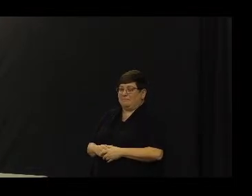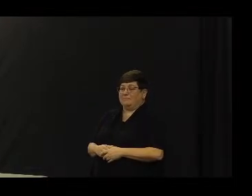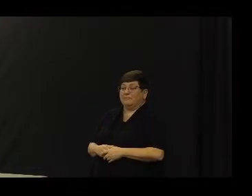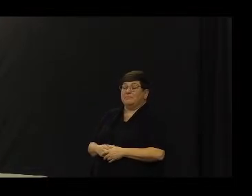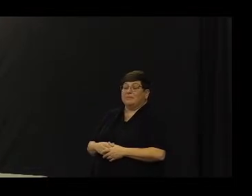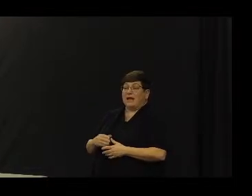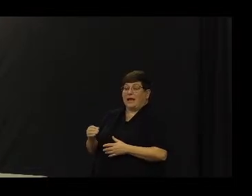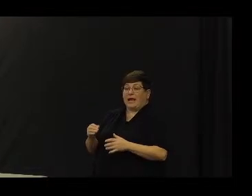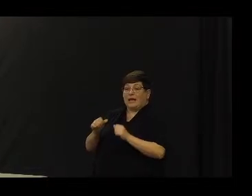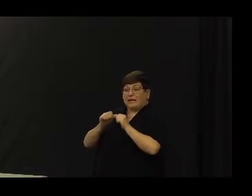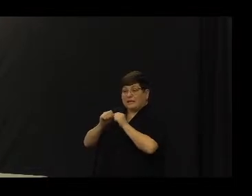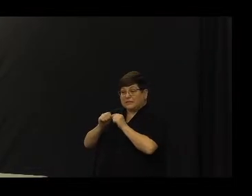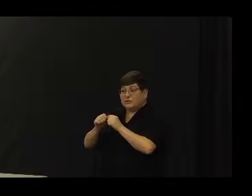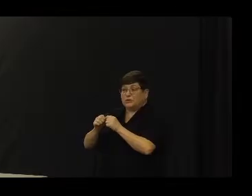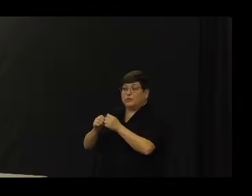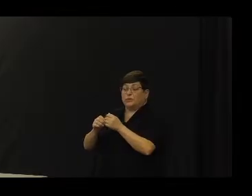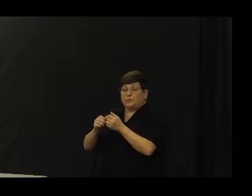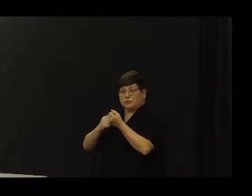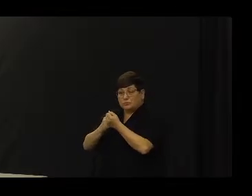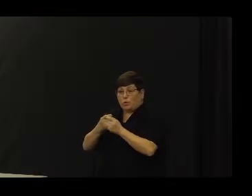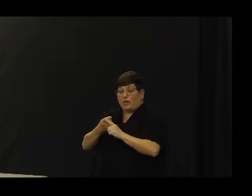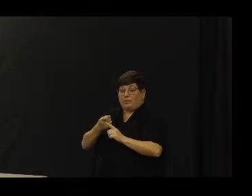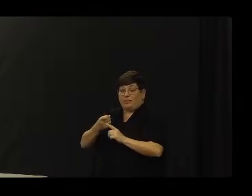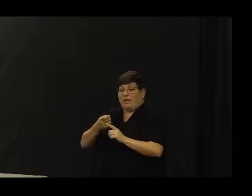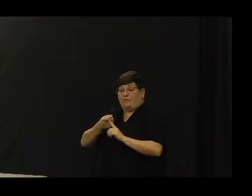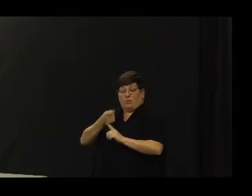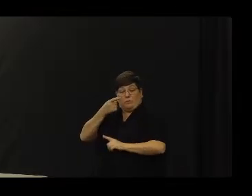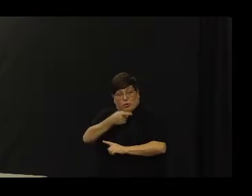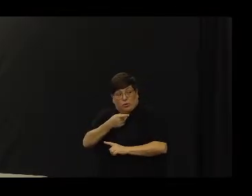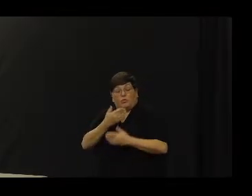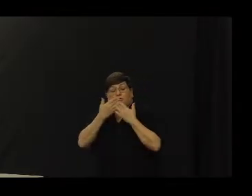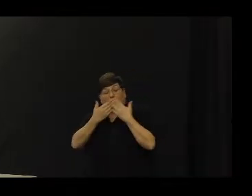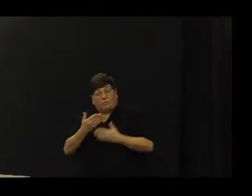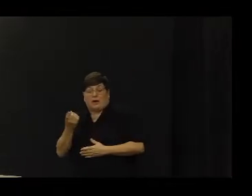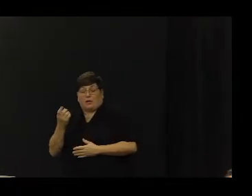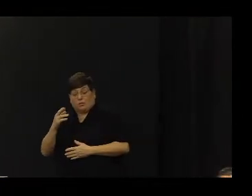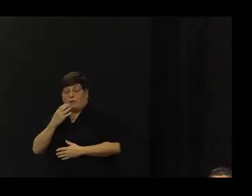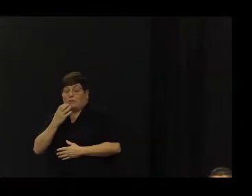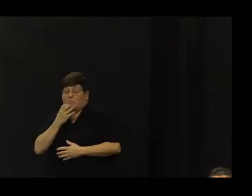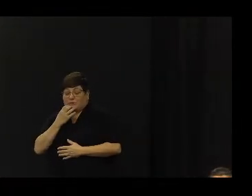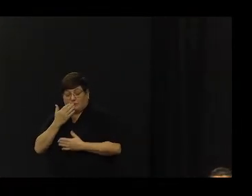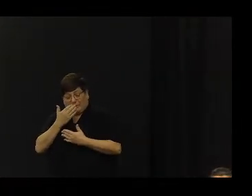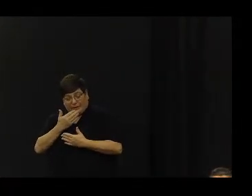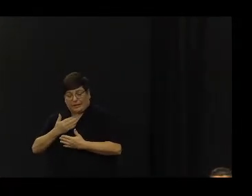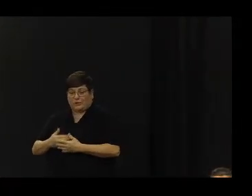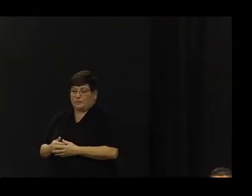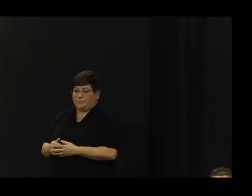the continued support that you provide. So thank you for that, Dr. Petrie.